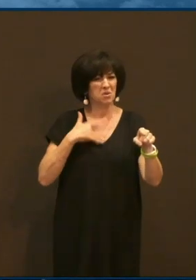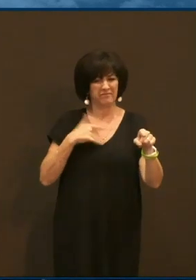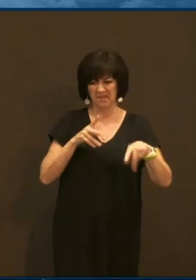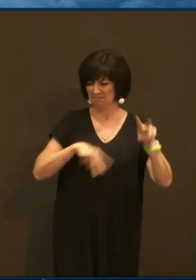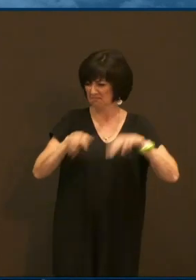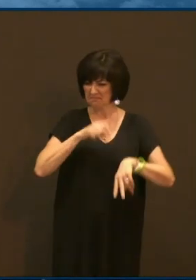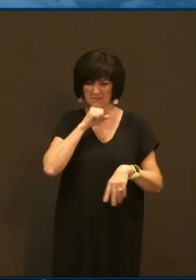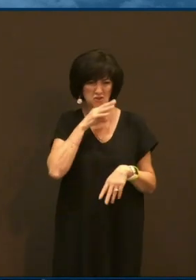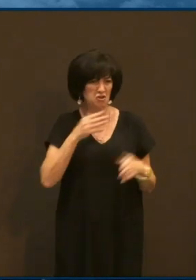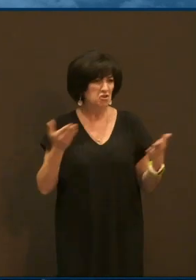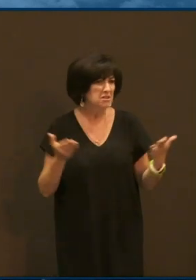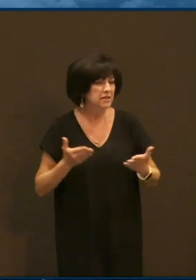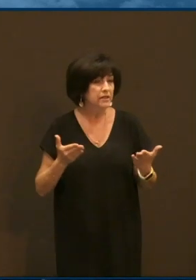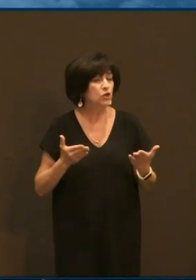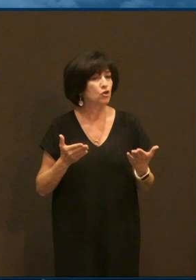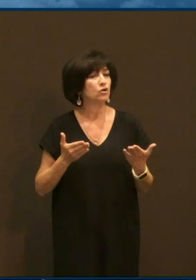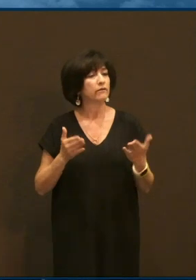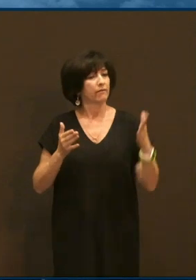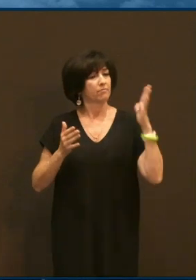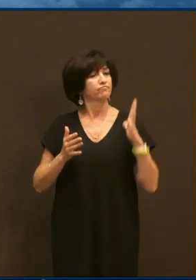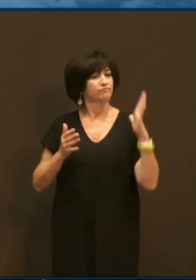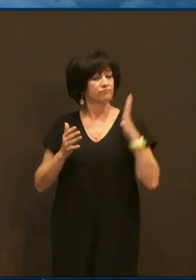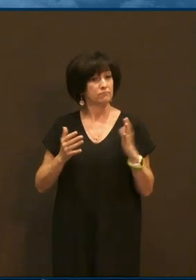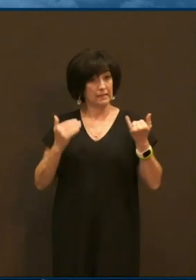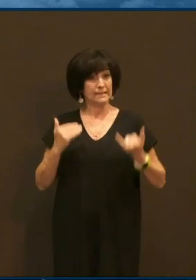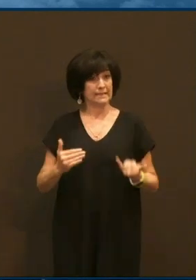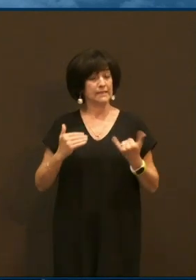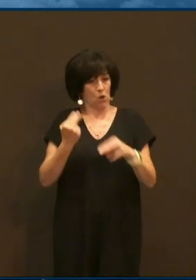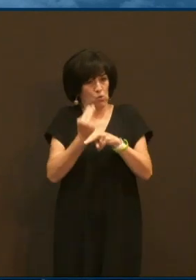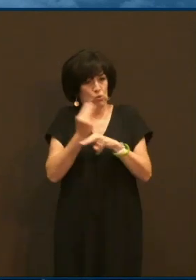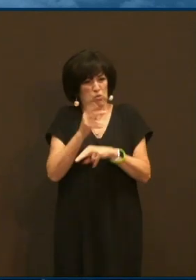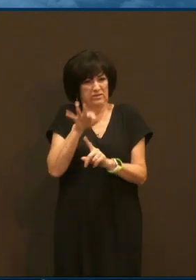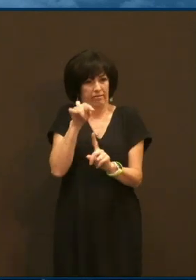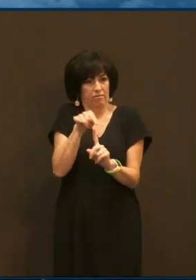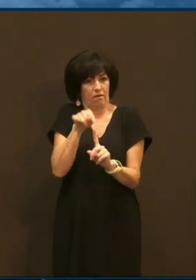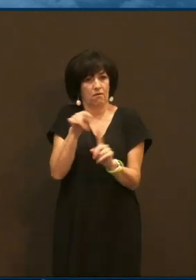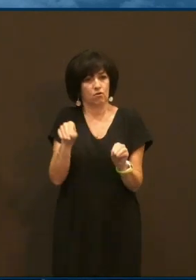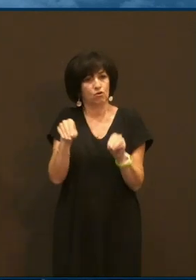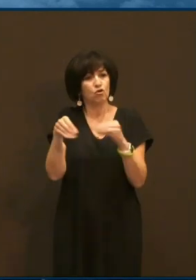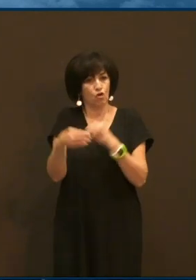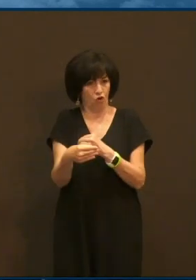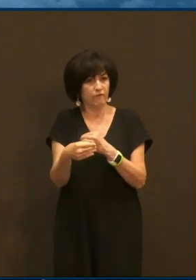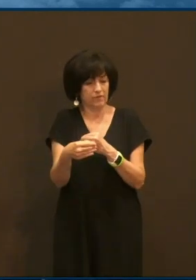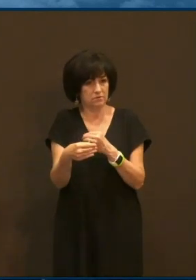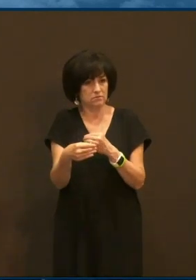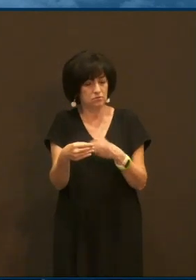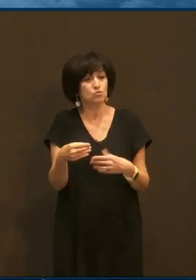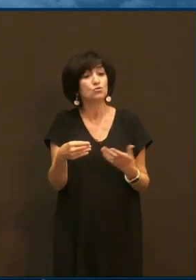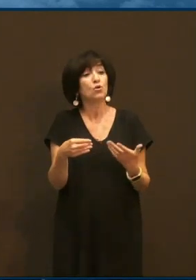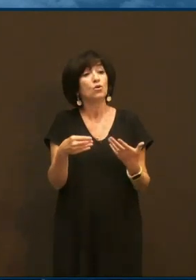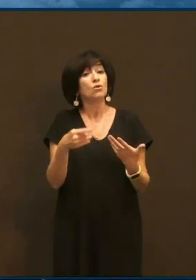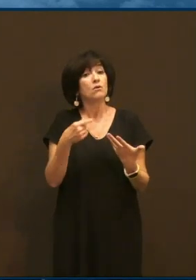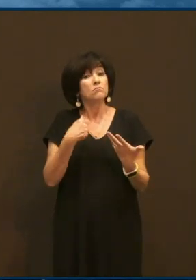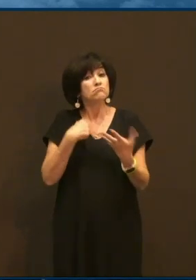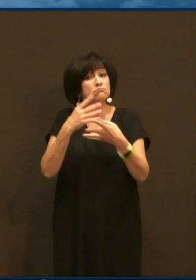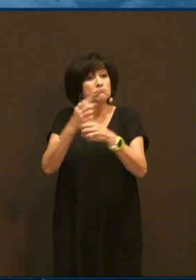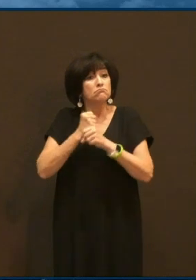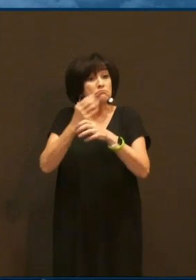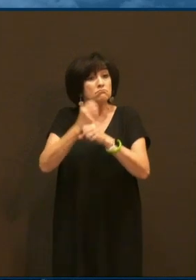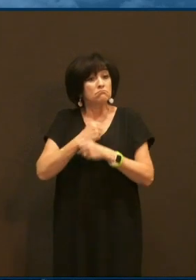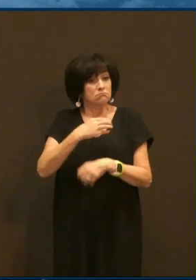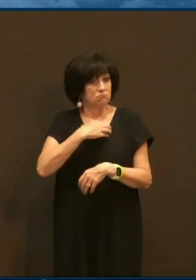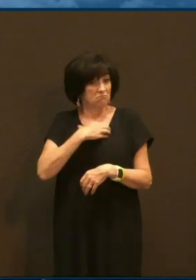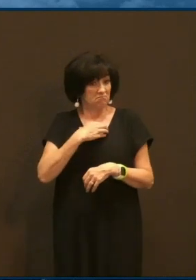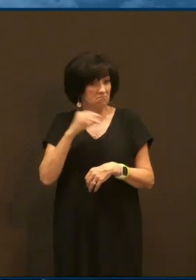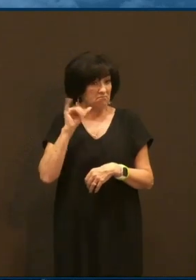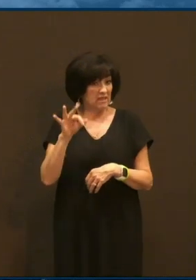this is the office that receives complaints for other businesses that we don't normally regulate, and perform not